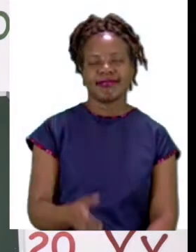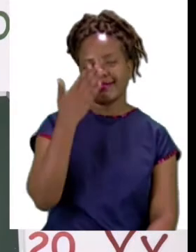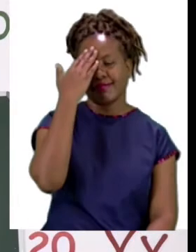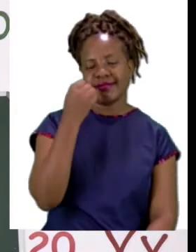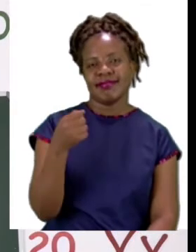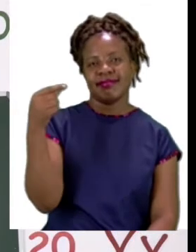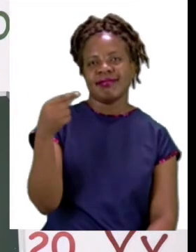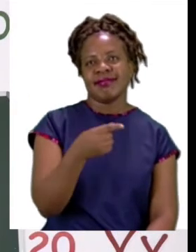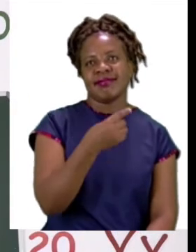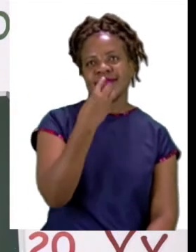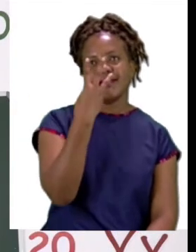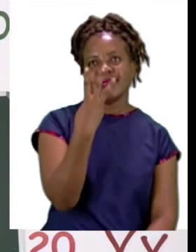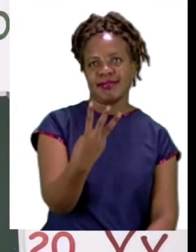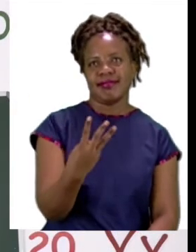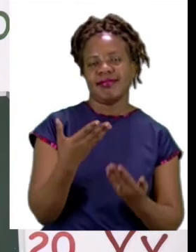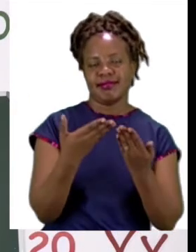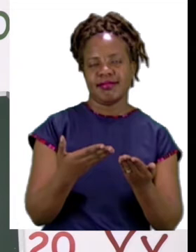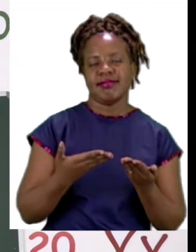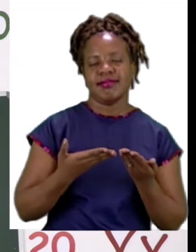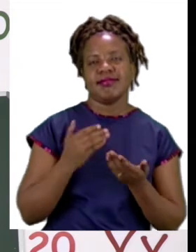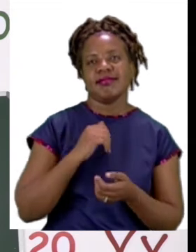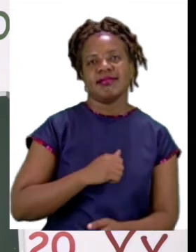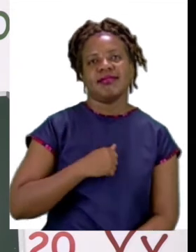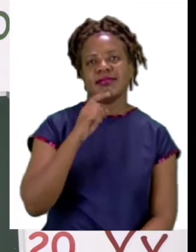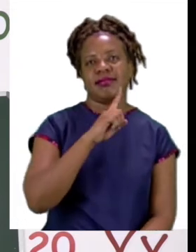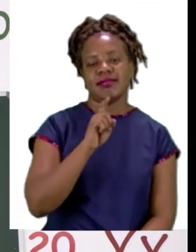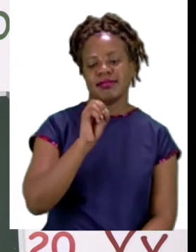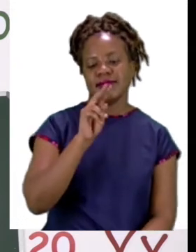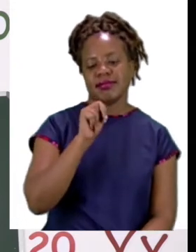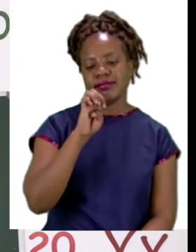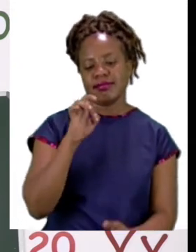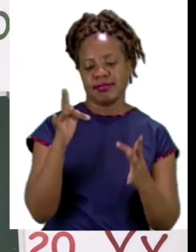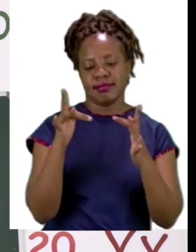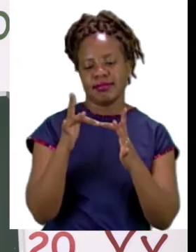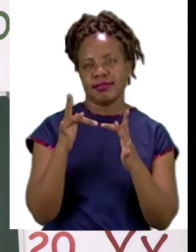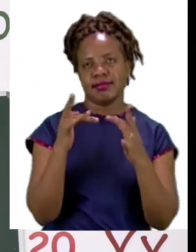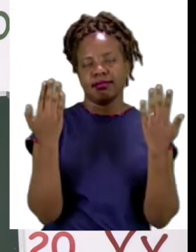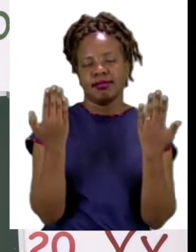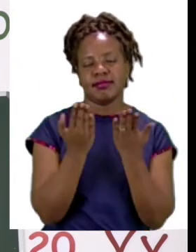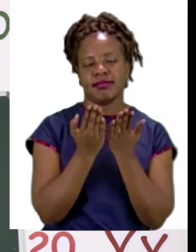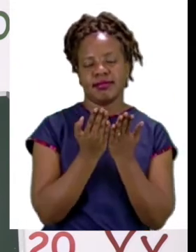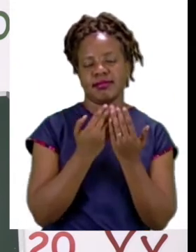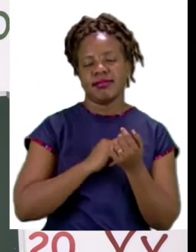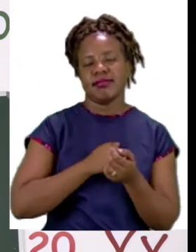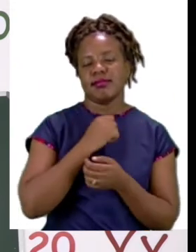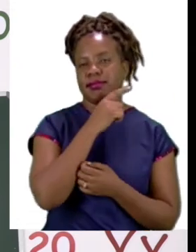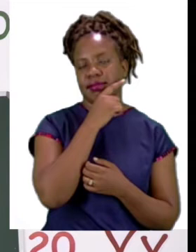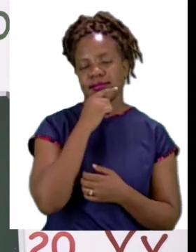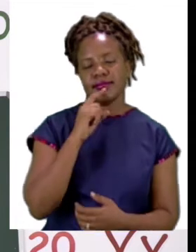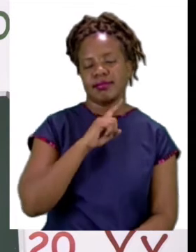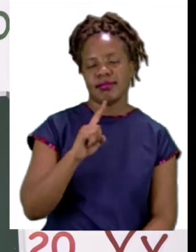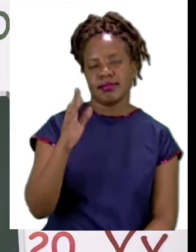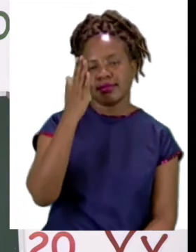Hello grade 3s and welcome to My Zone Online School. My name is Teacher Mutsa and thank